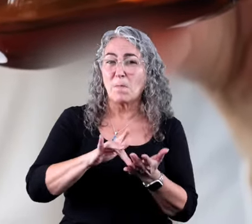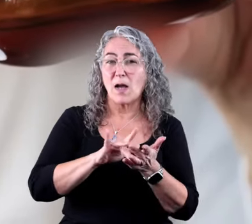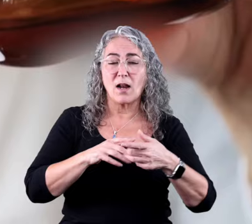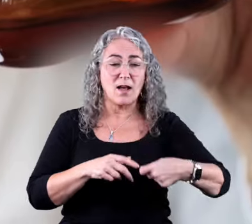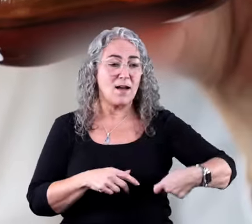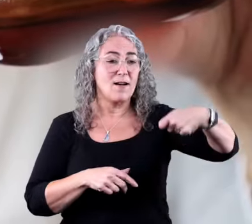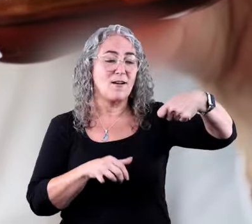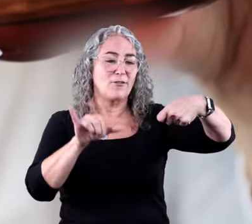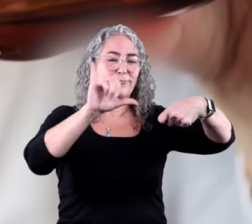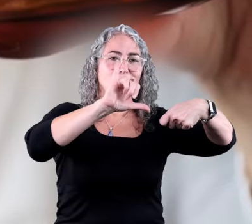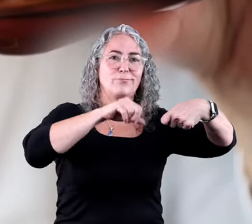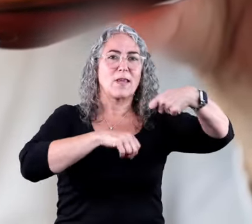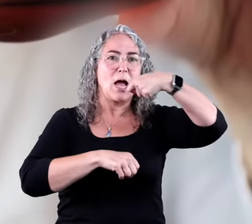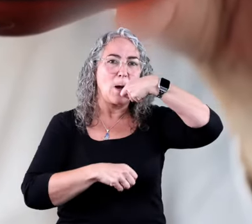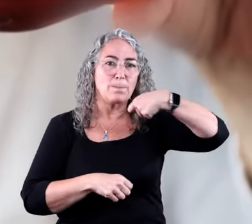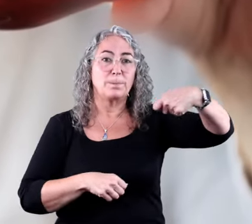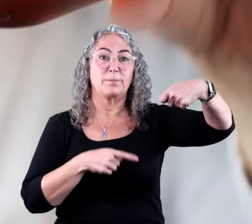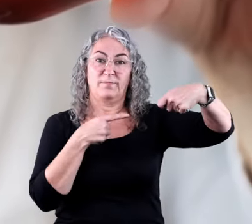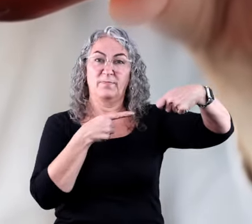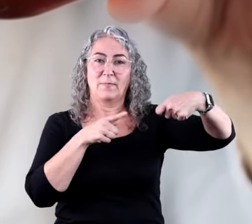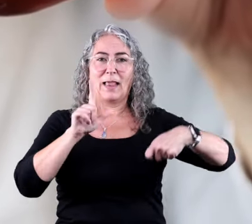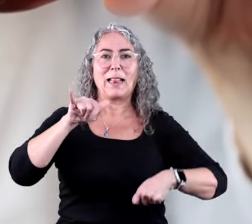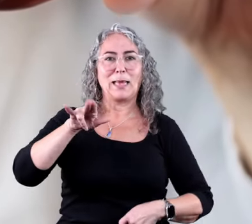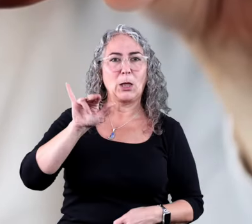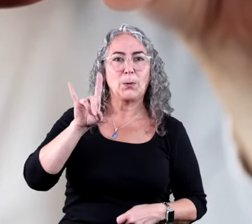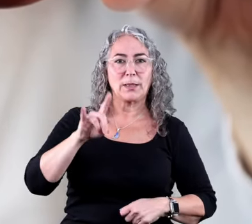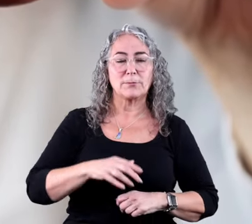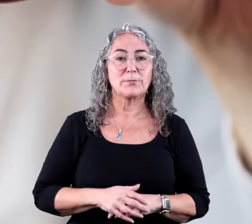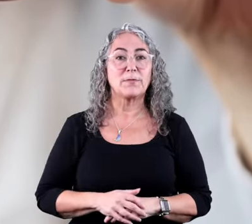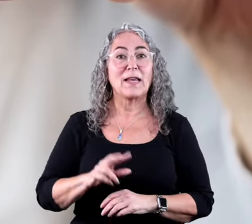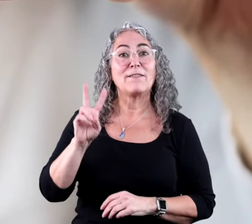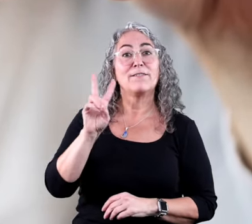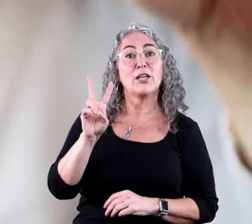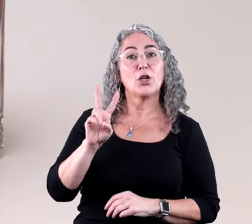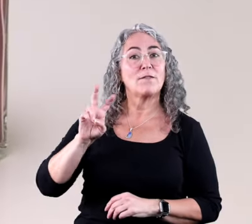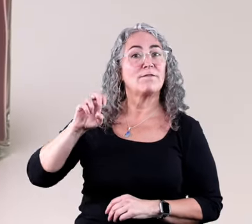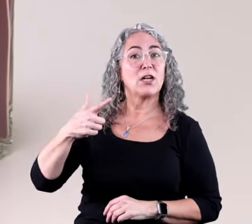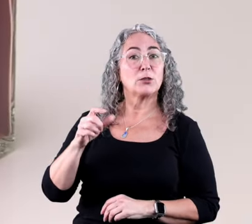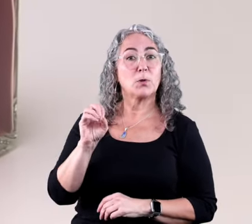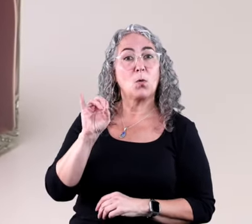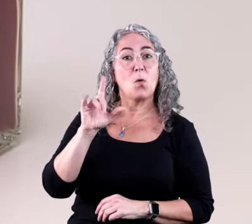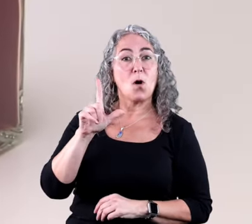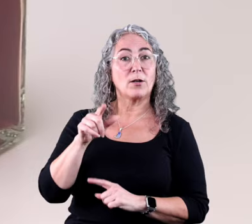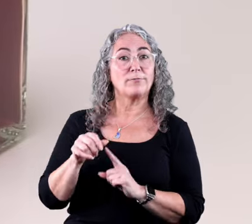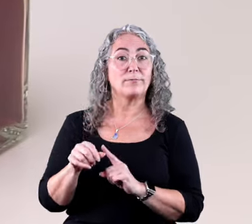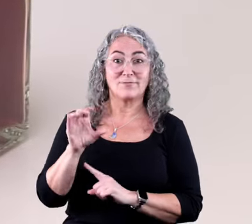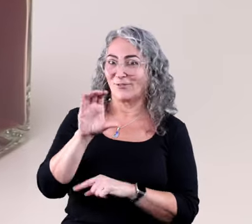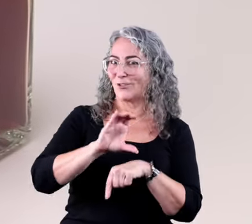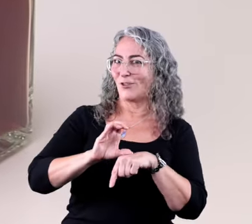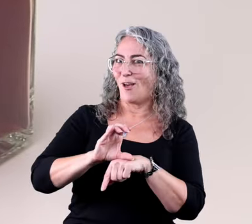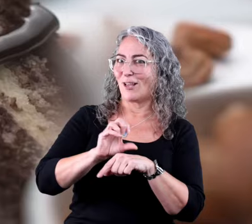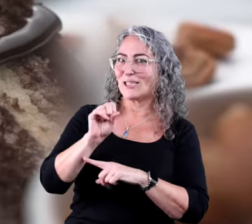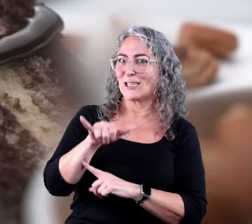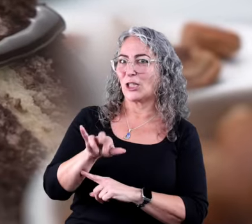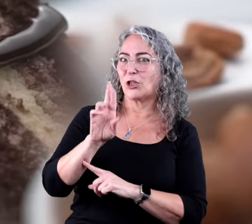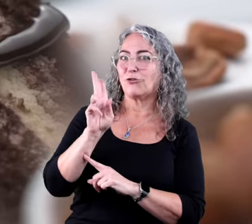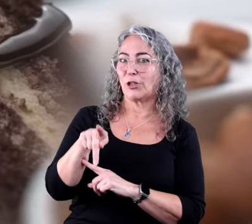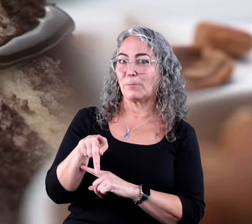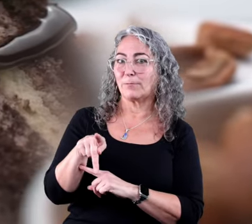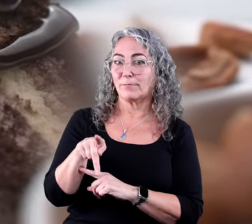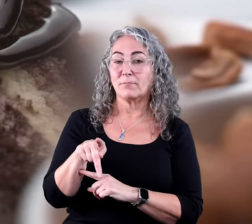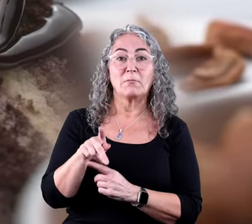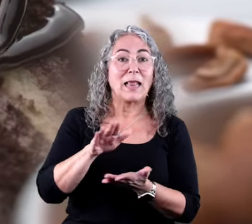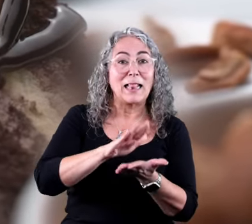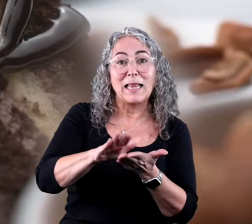had a bad cough and been given cough syrup? That's a liquid. So is vinegar, vegetable oil, chocolate